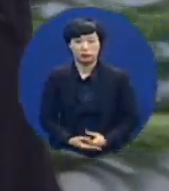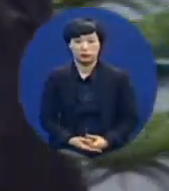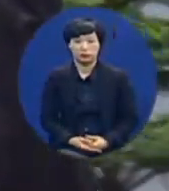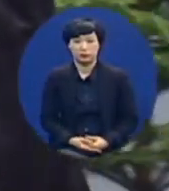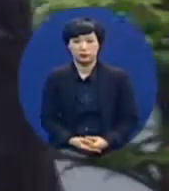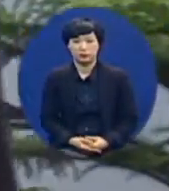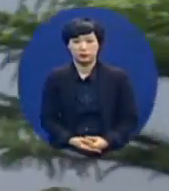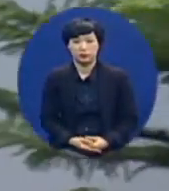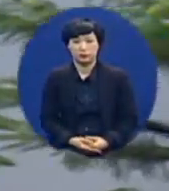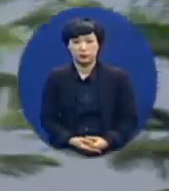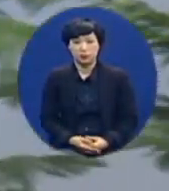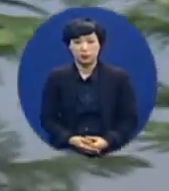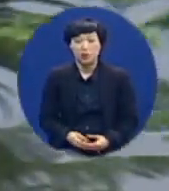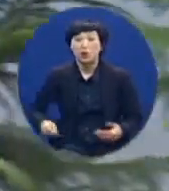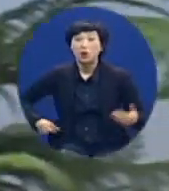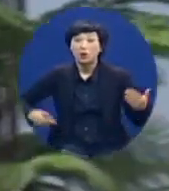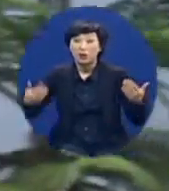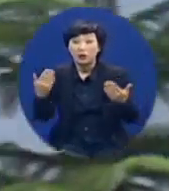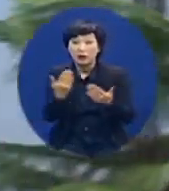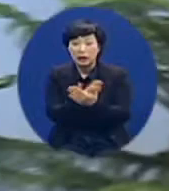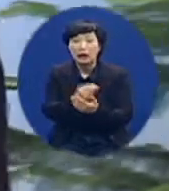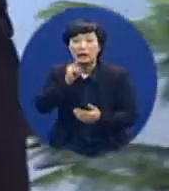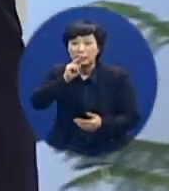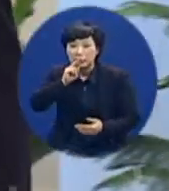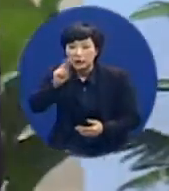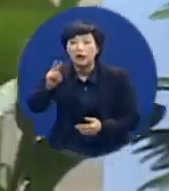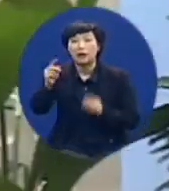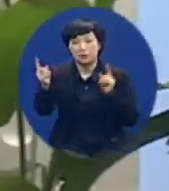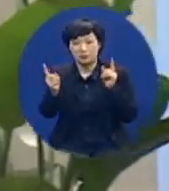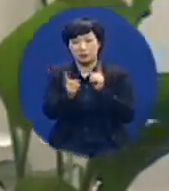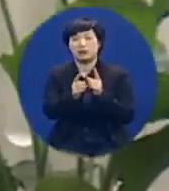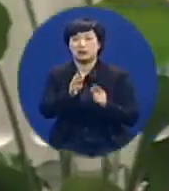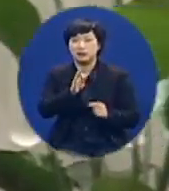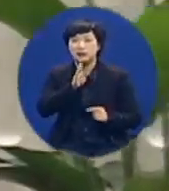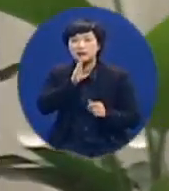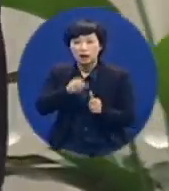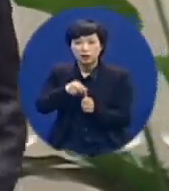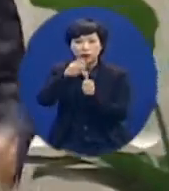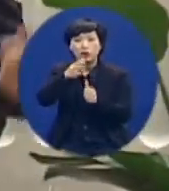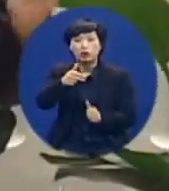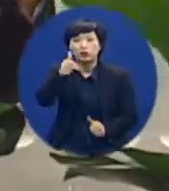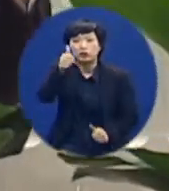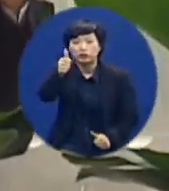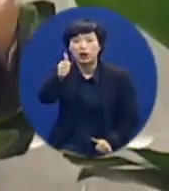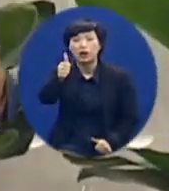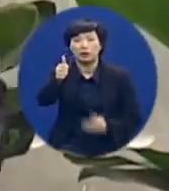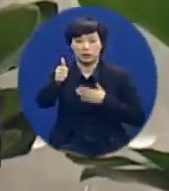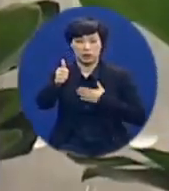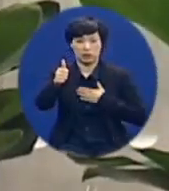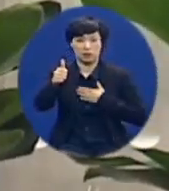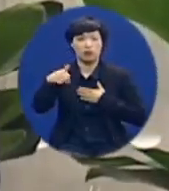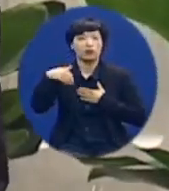"When you repent, you can meet the Messiah who will come after me.